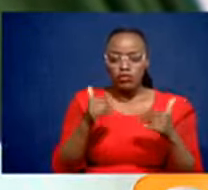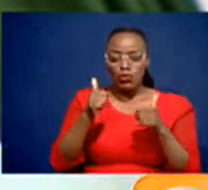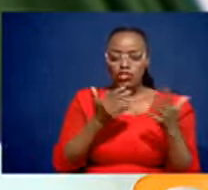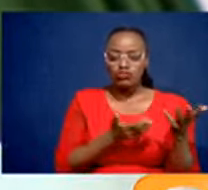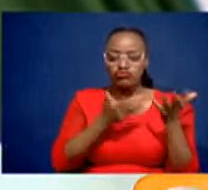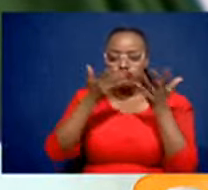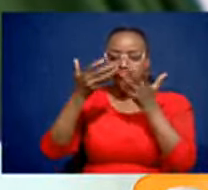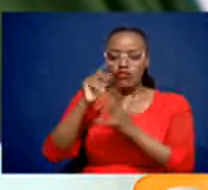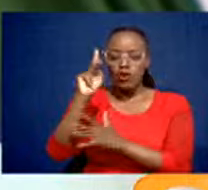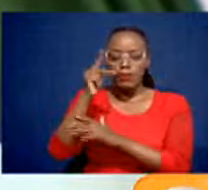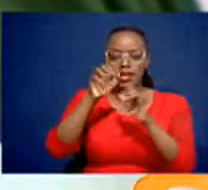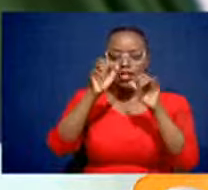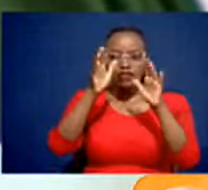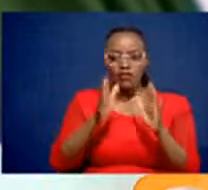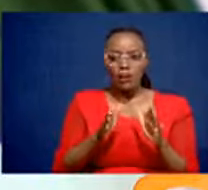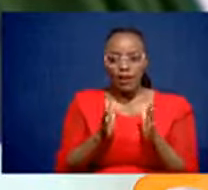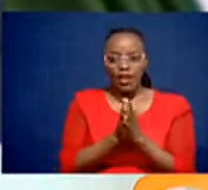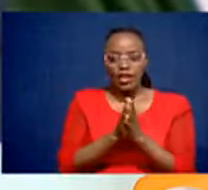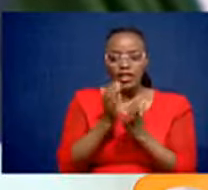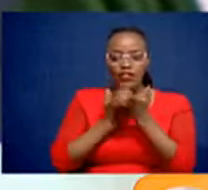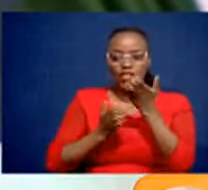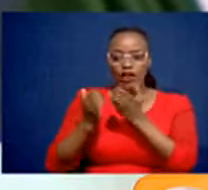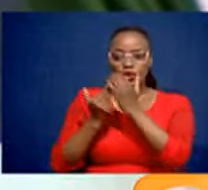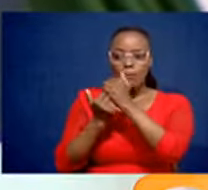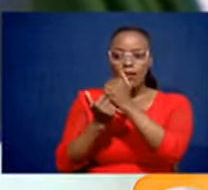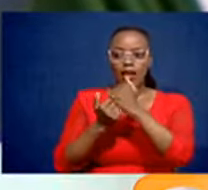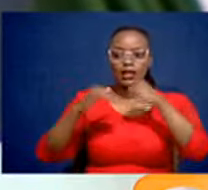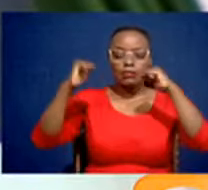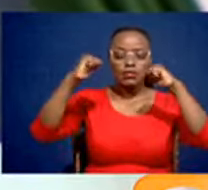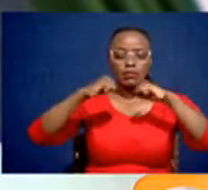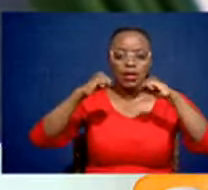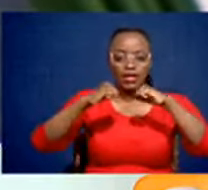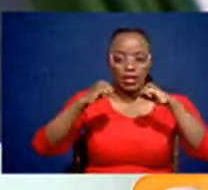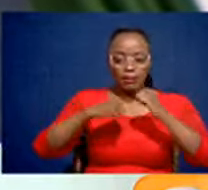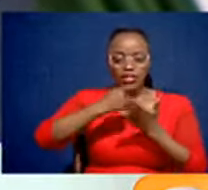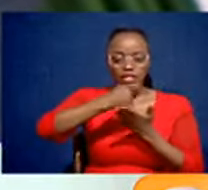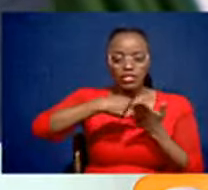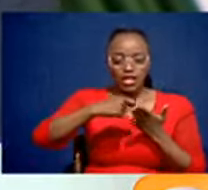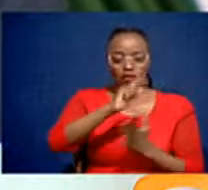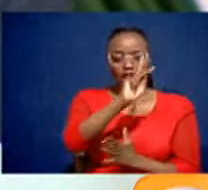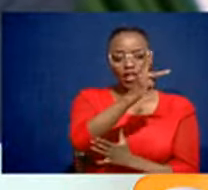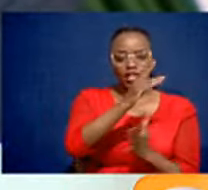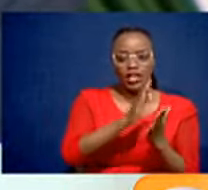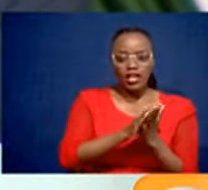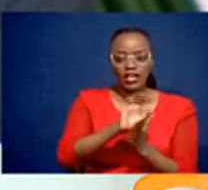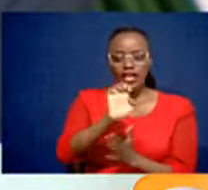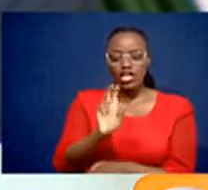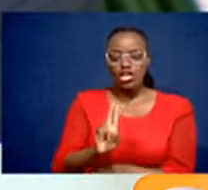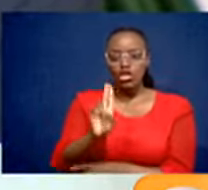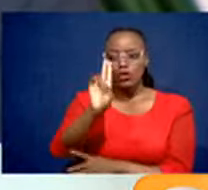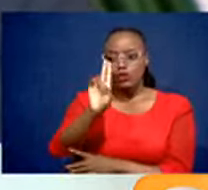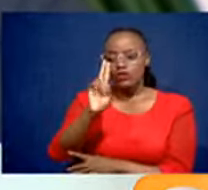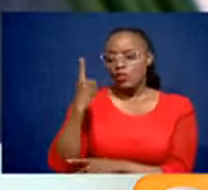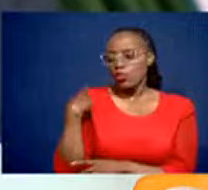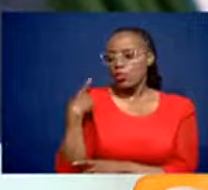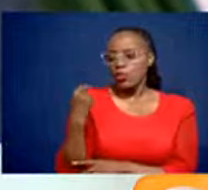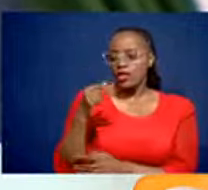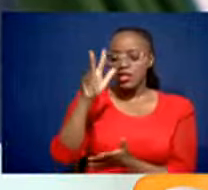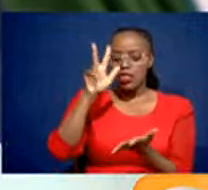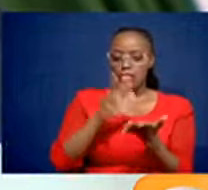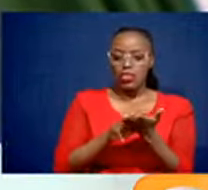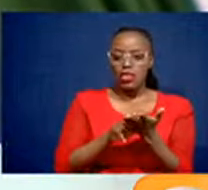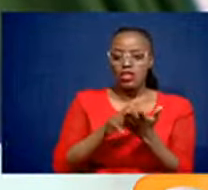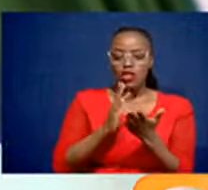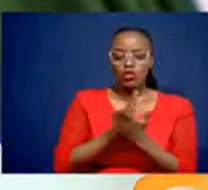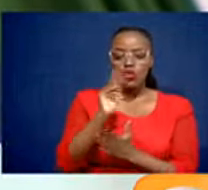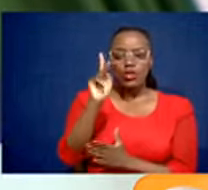exports from Kenya farmers under the Economic Partnership Agreement signed between Kenya and the EU and recently ratified by